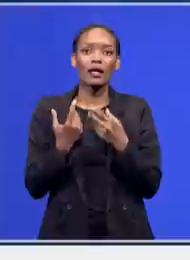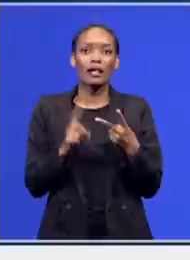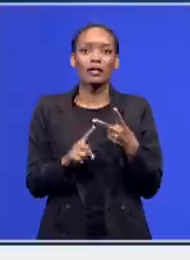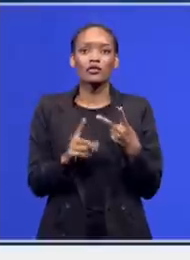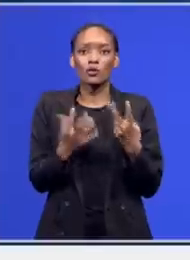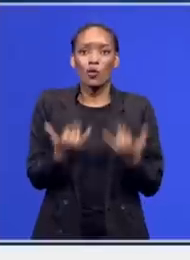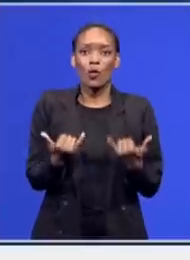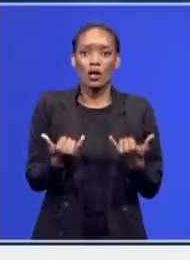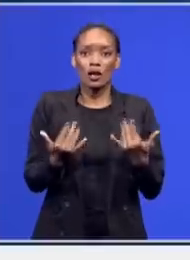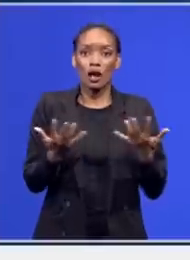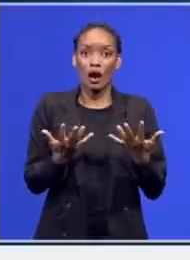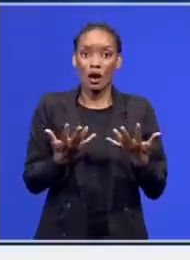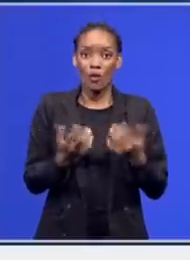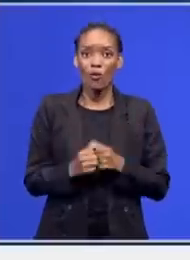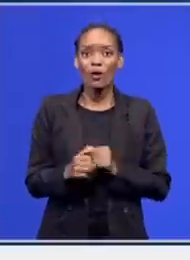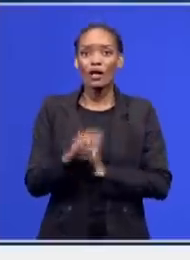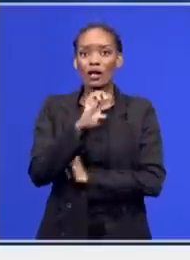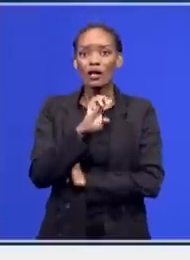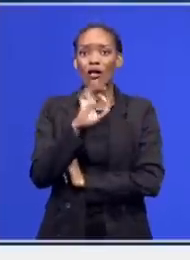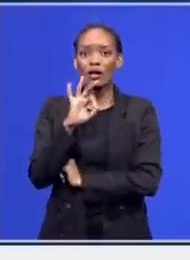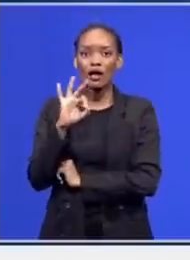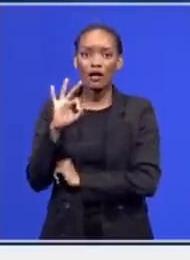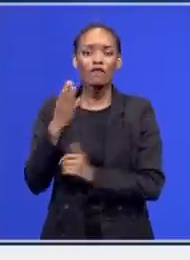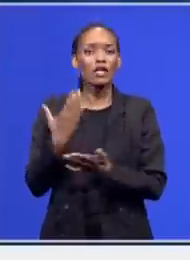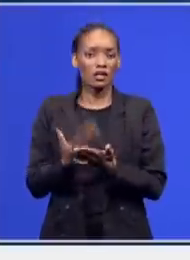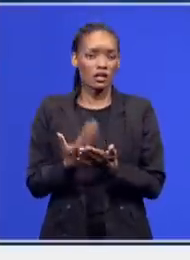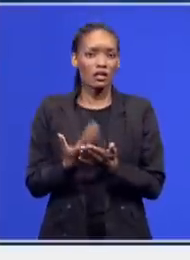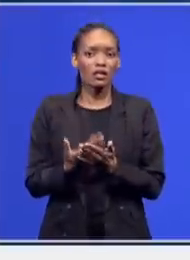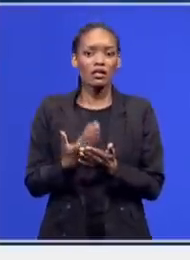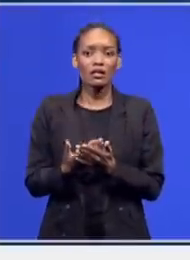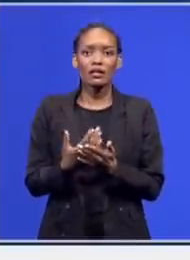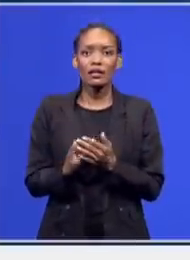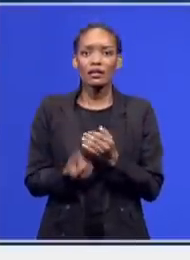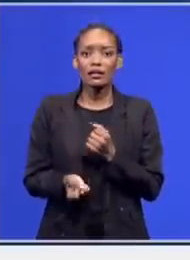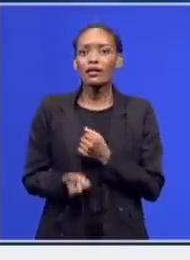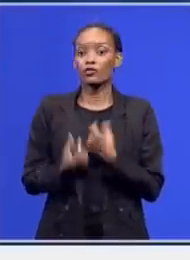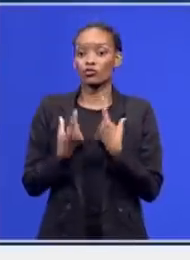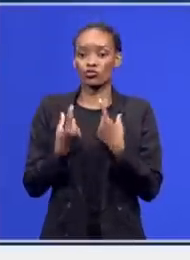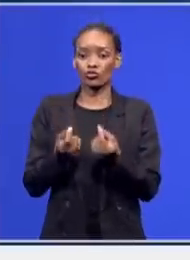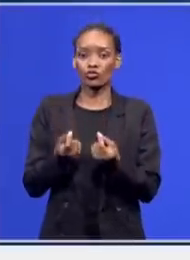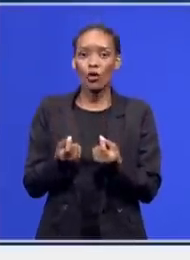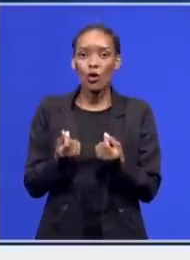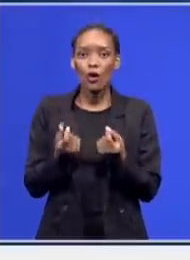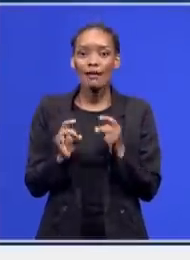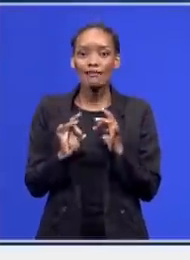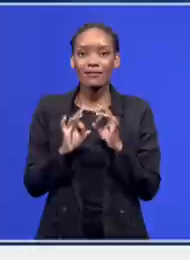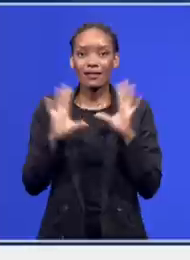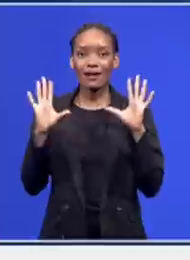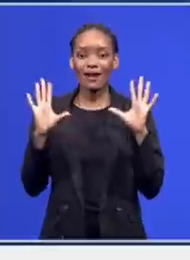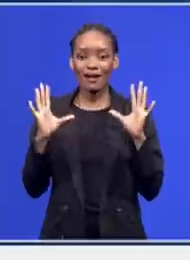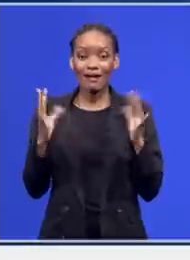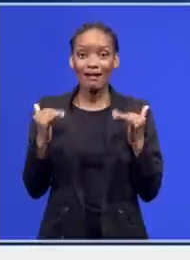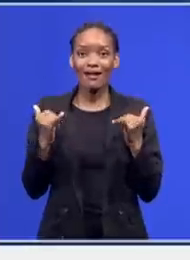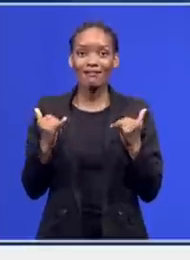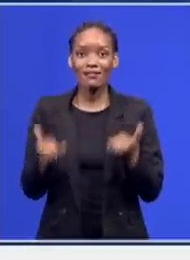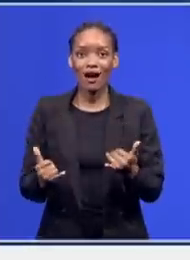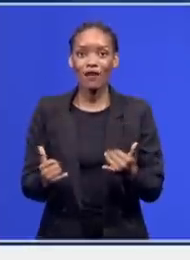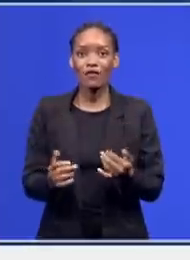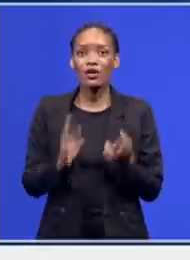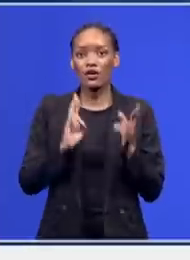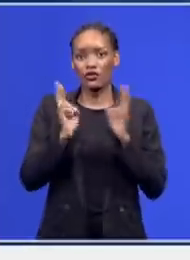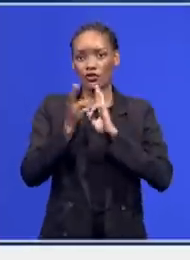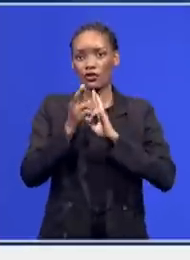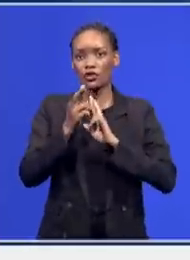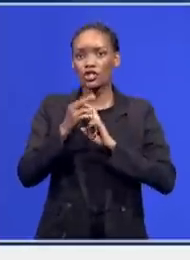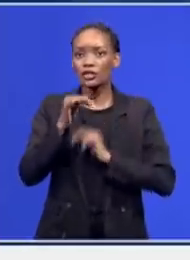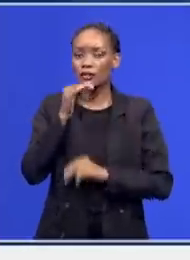the EFF can get what needs to happen here and now. That's what needs to happen. That's what revolution is about. Revolution is